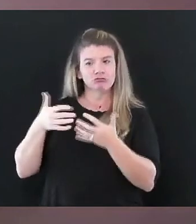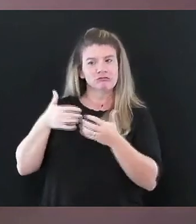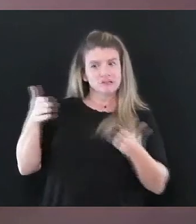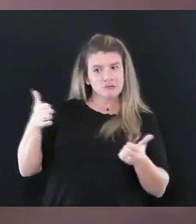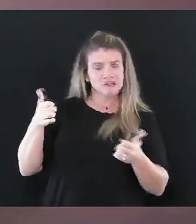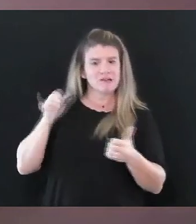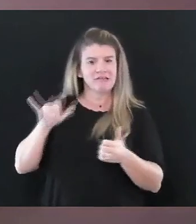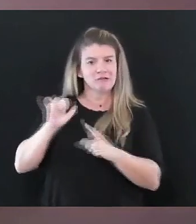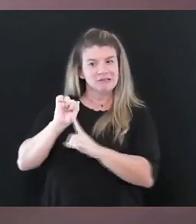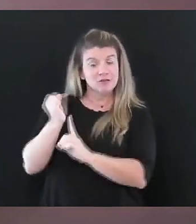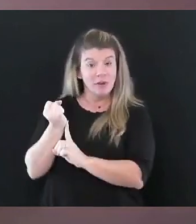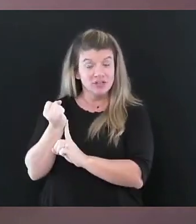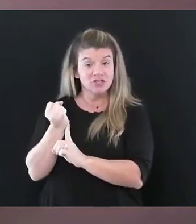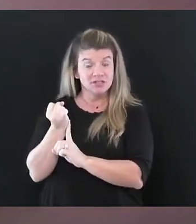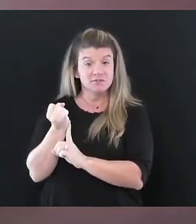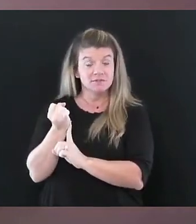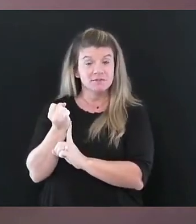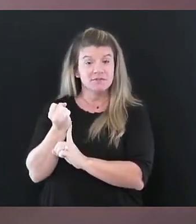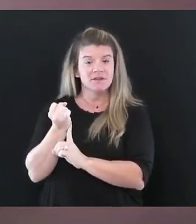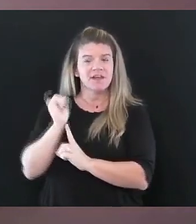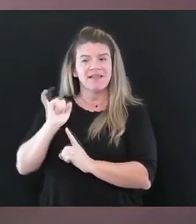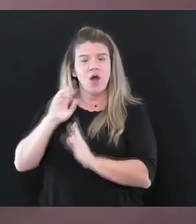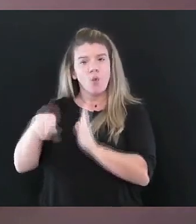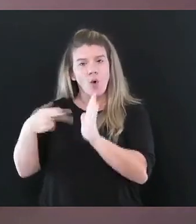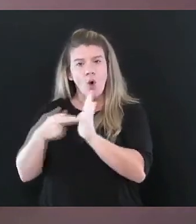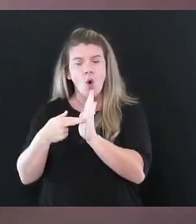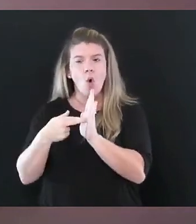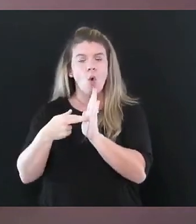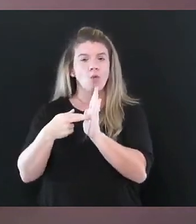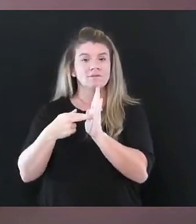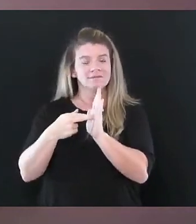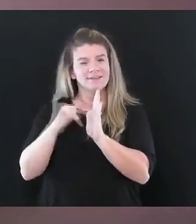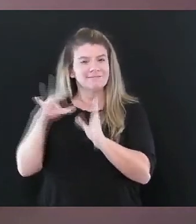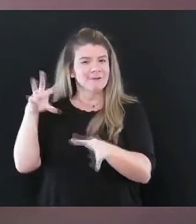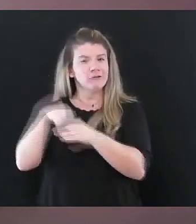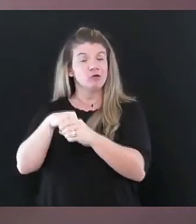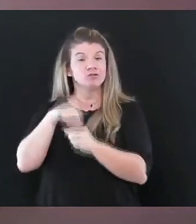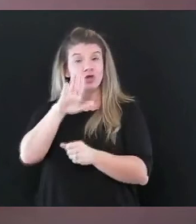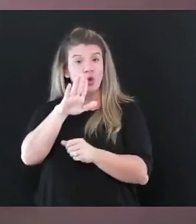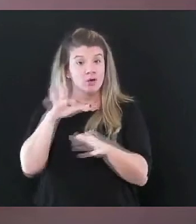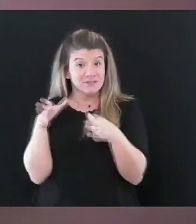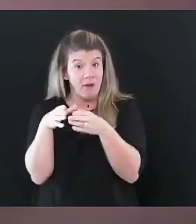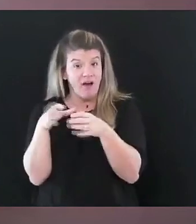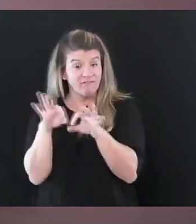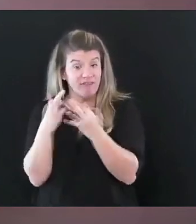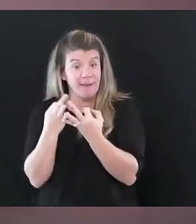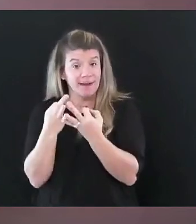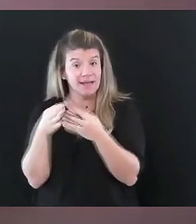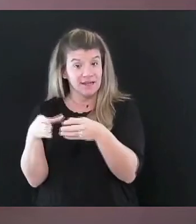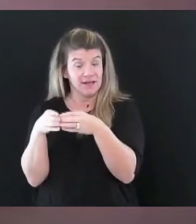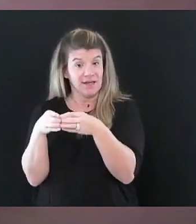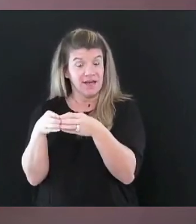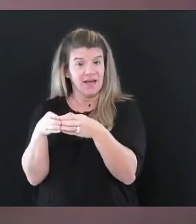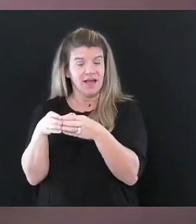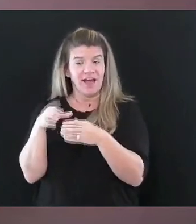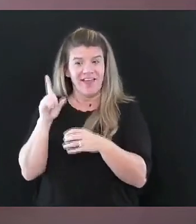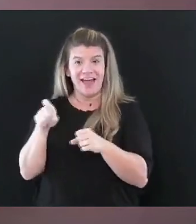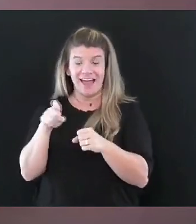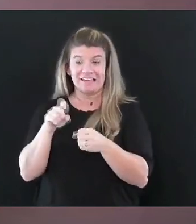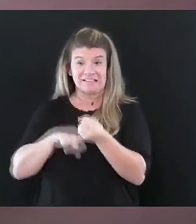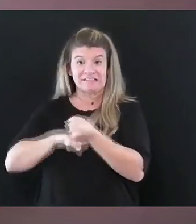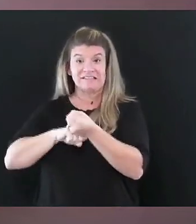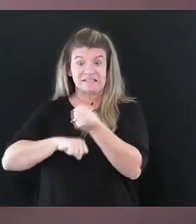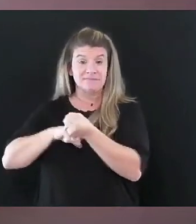situations, we talked about the role of small family gatherings, across the country driving this. And I think that we're